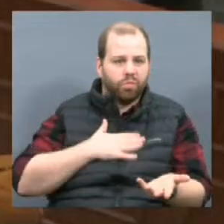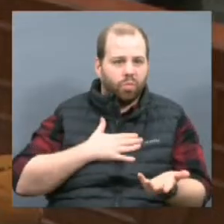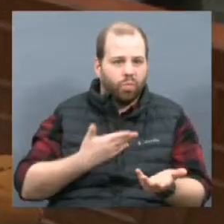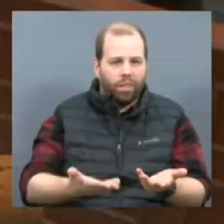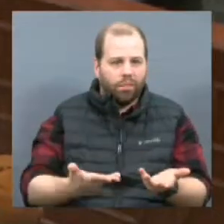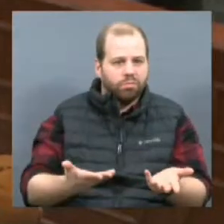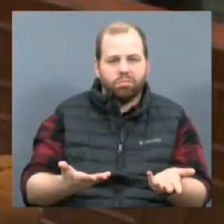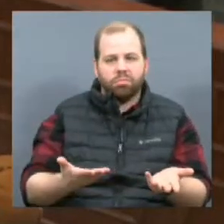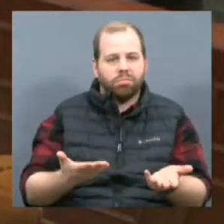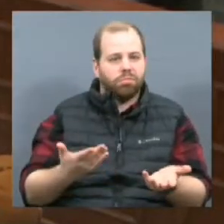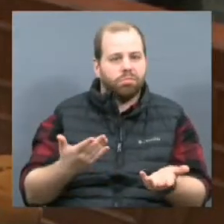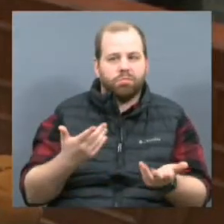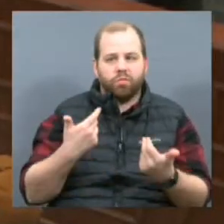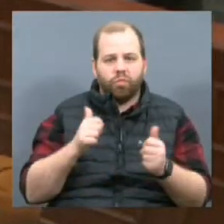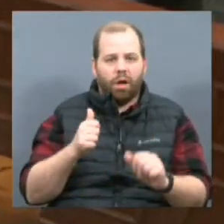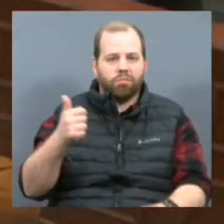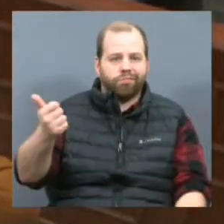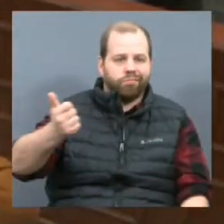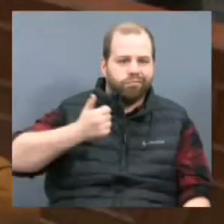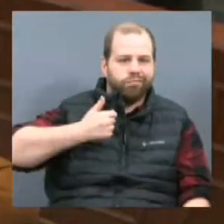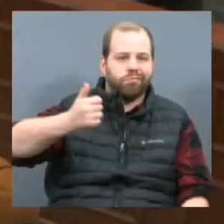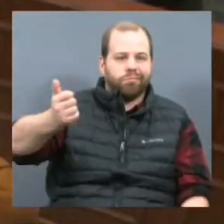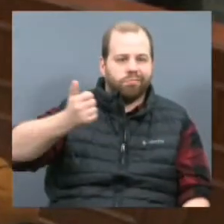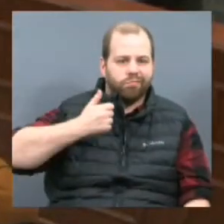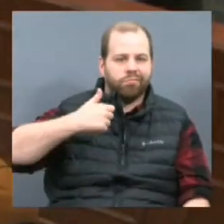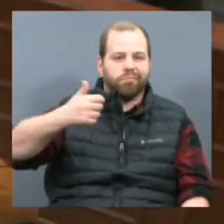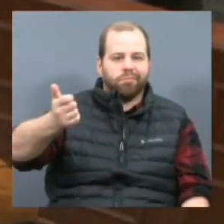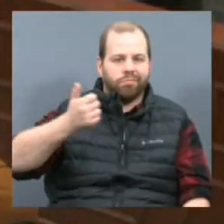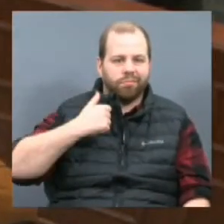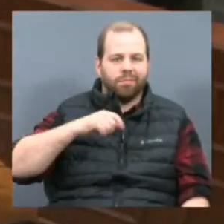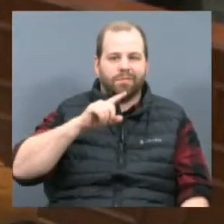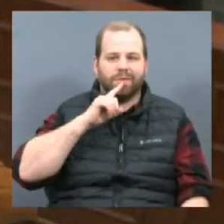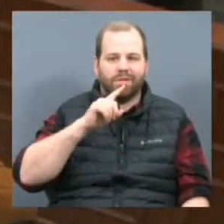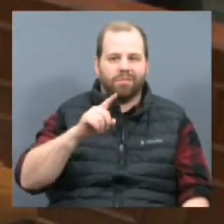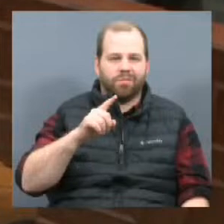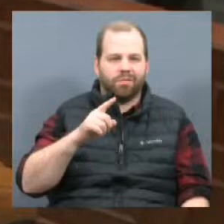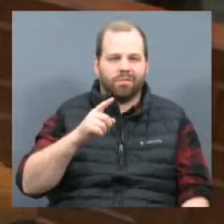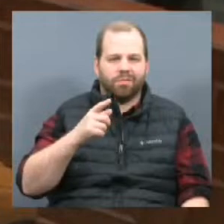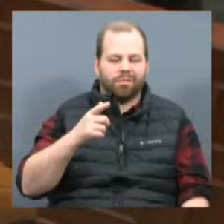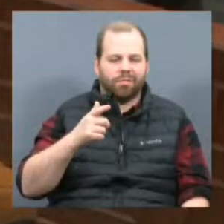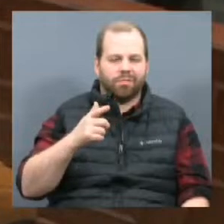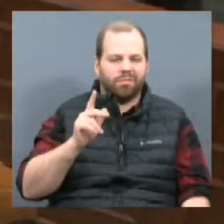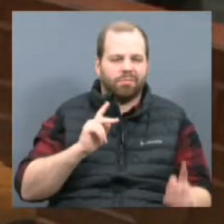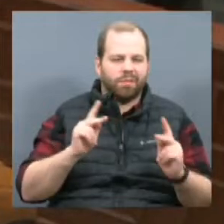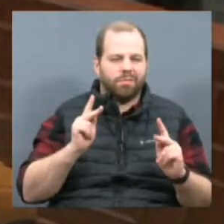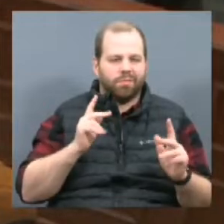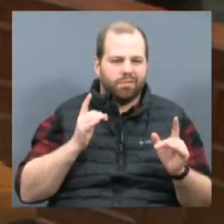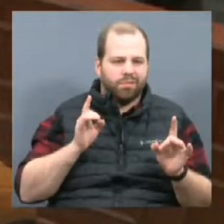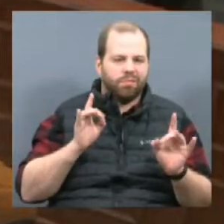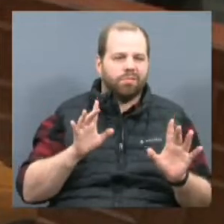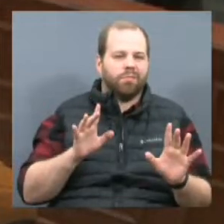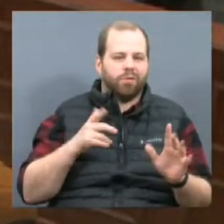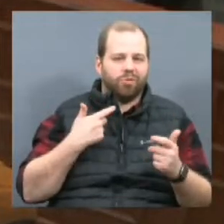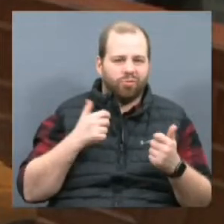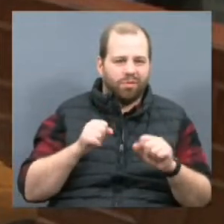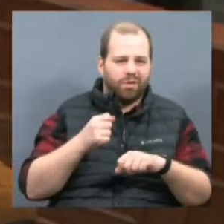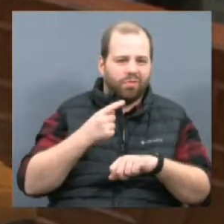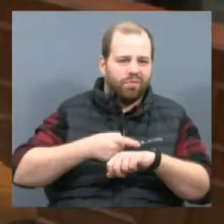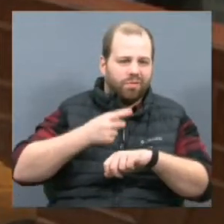us do it. We attempted to shuttle over to the mass, and it was very poorly received. We did it a couple of times,